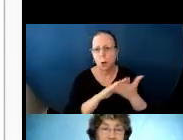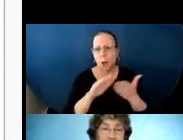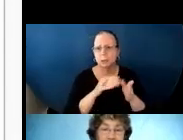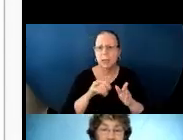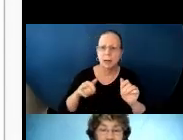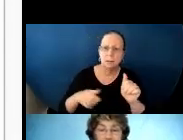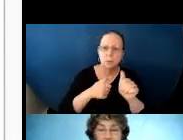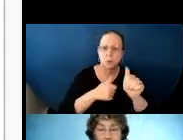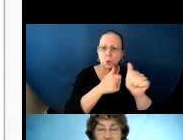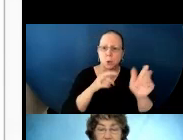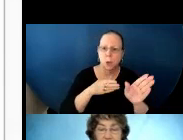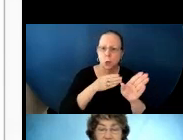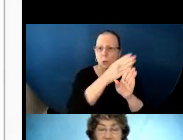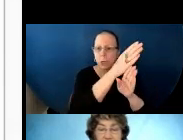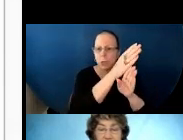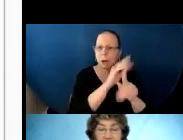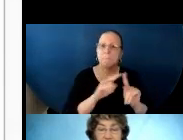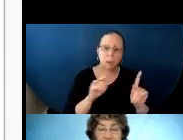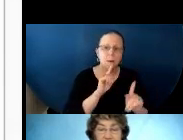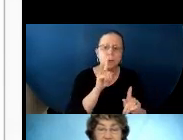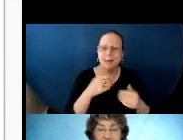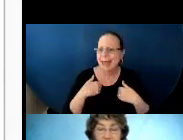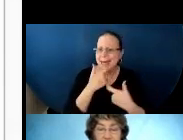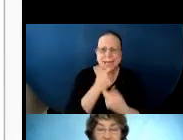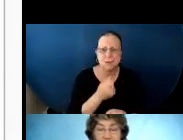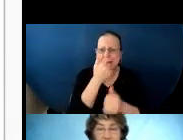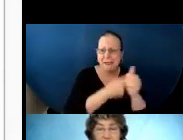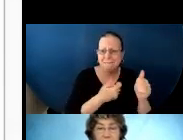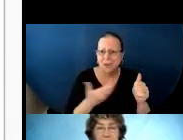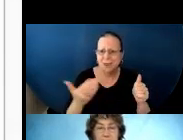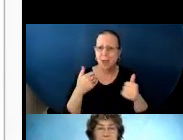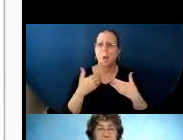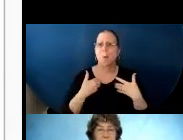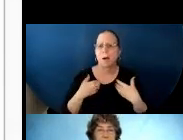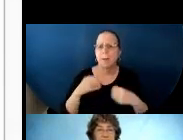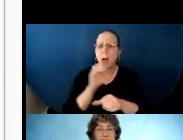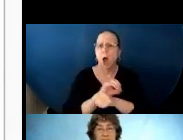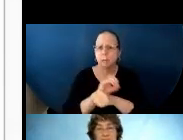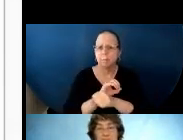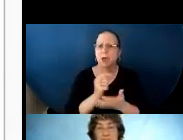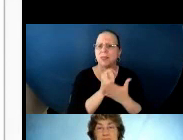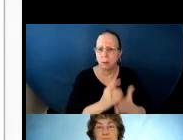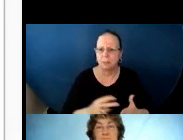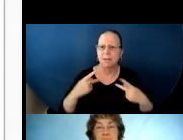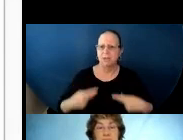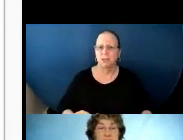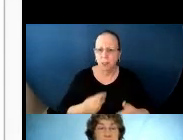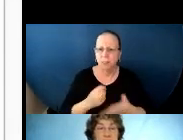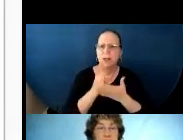but I really had an interest in everything. I wanted to be an occupational therapist once, a physical